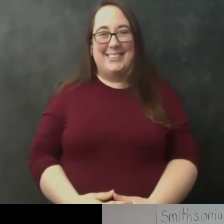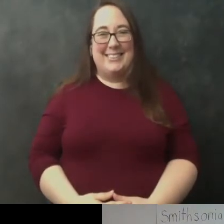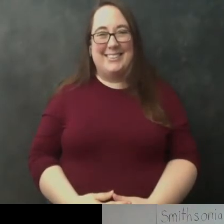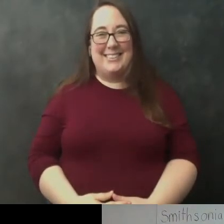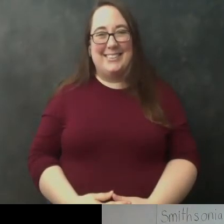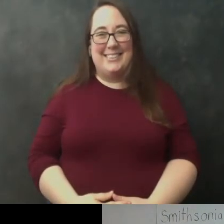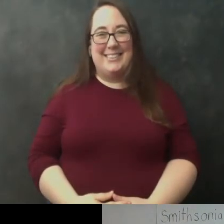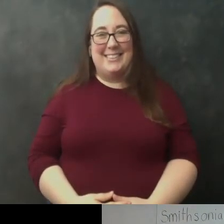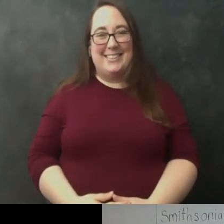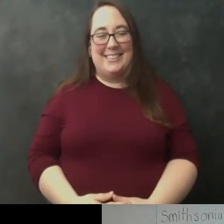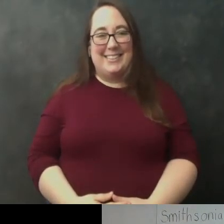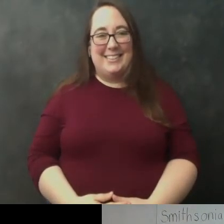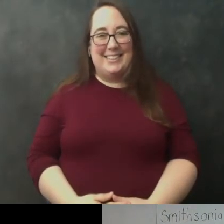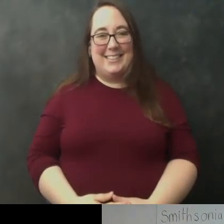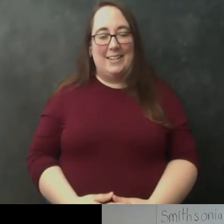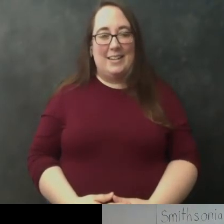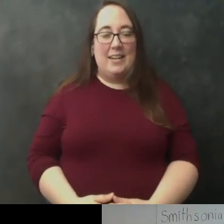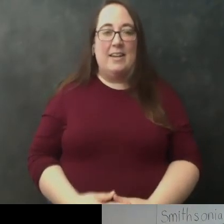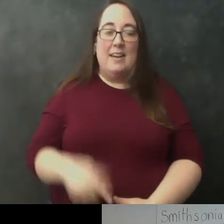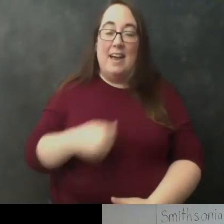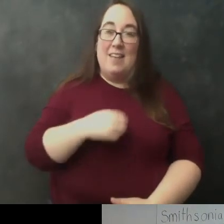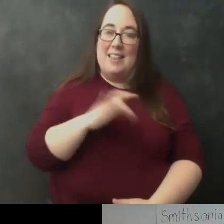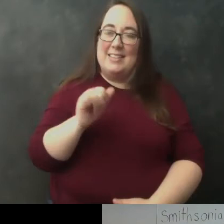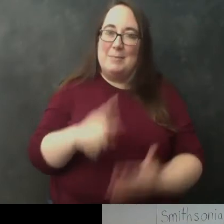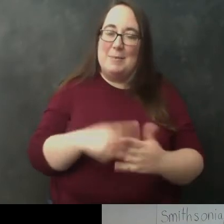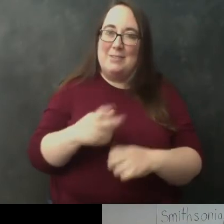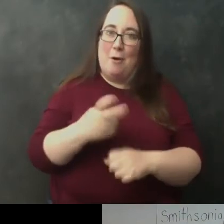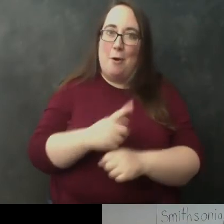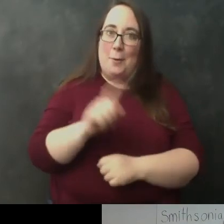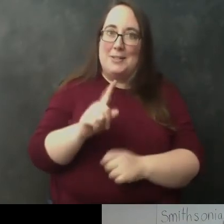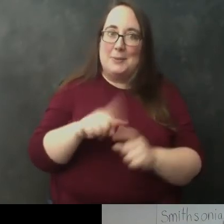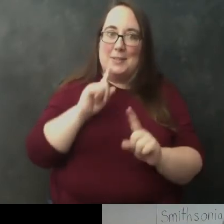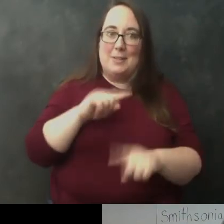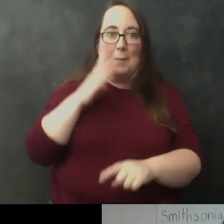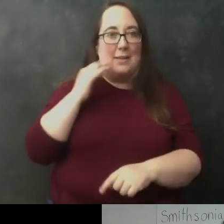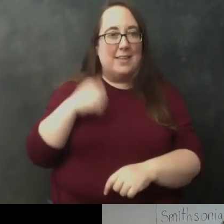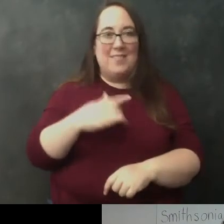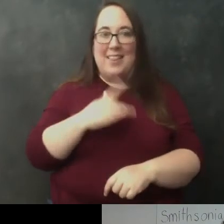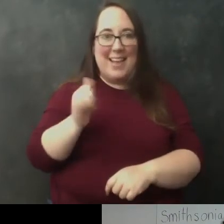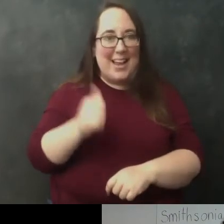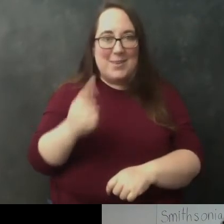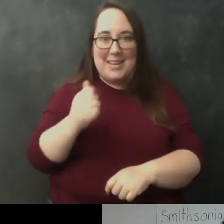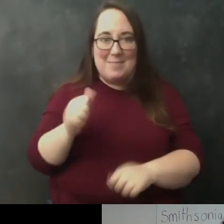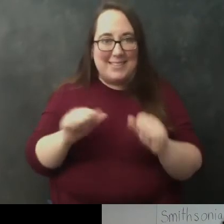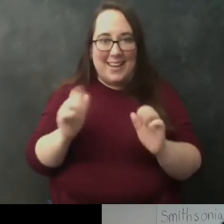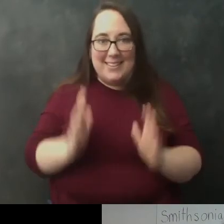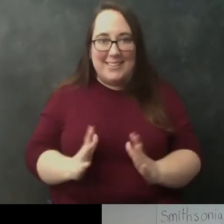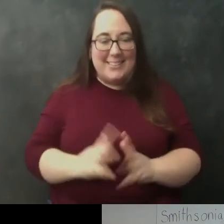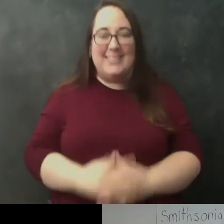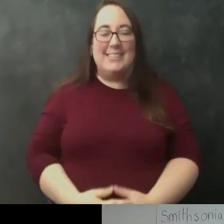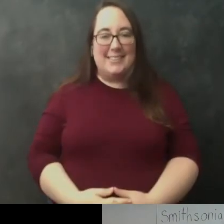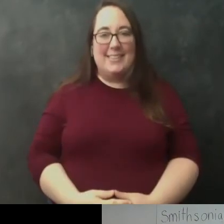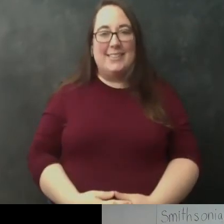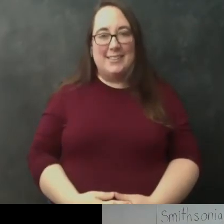That's quite, I feel like that sometimes is a hard question to answer, because I feel like anyone can be a scientist as long as